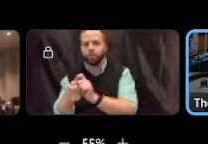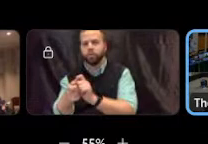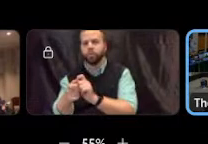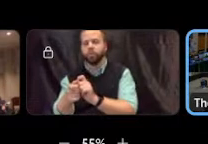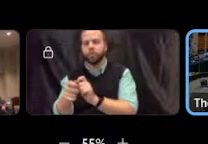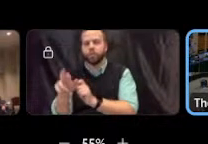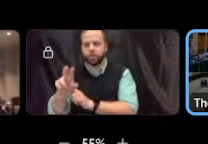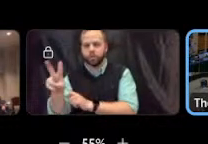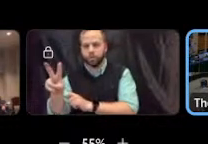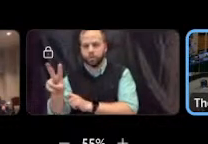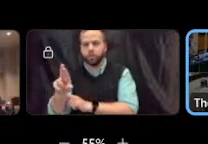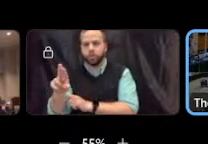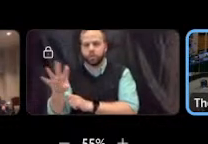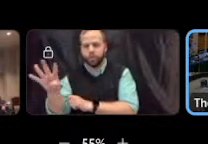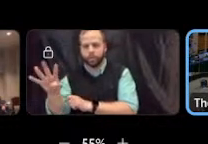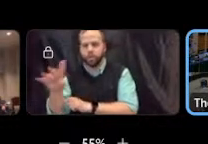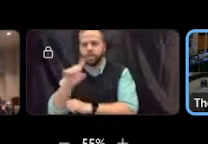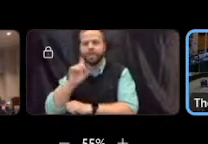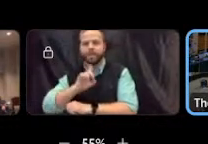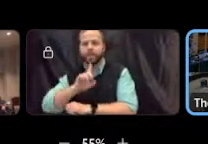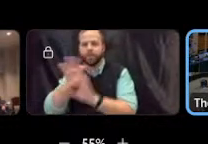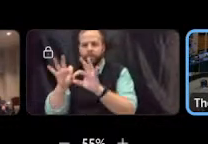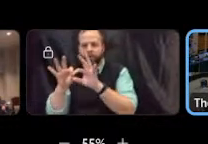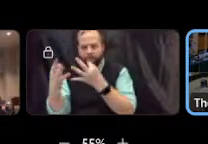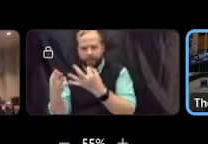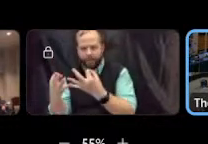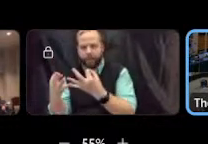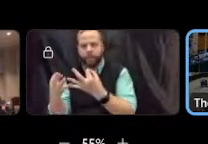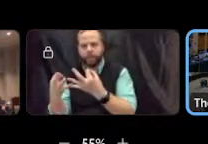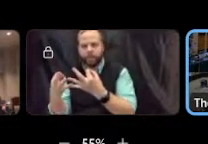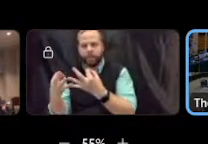to R4, which is single family district,